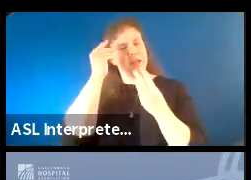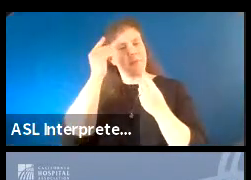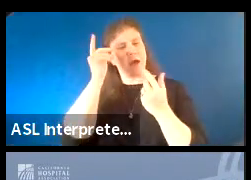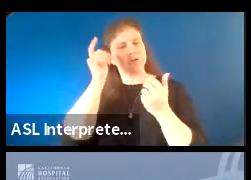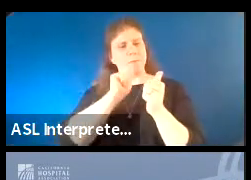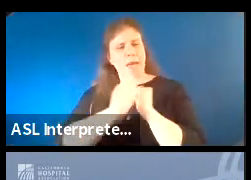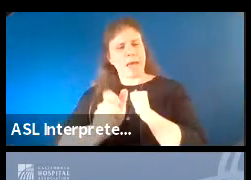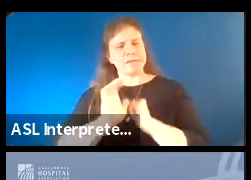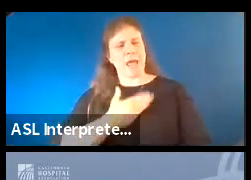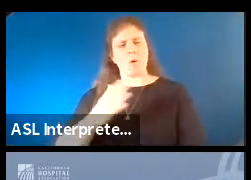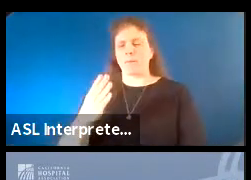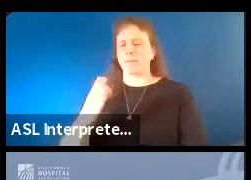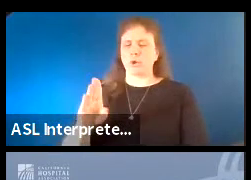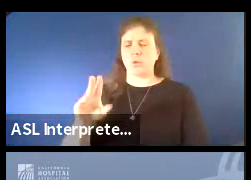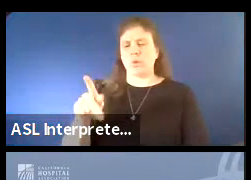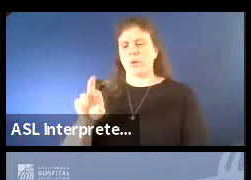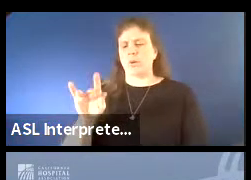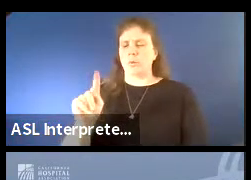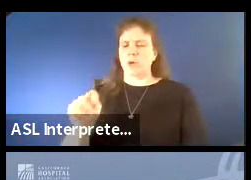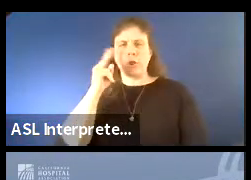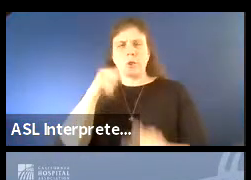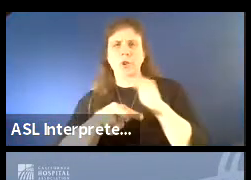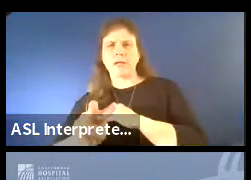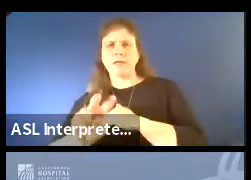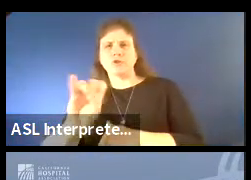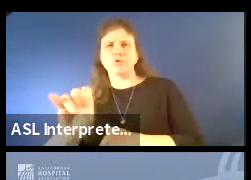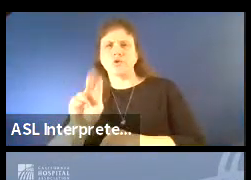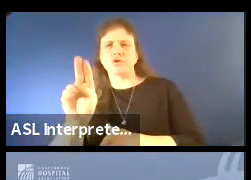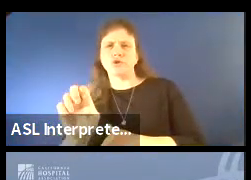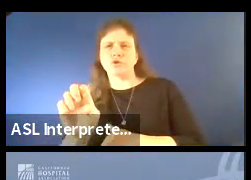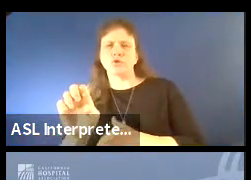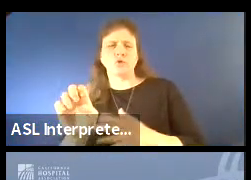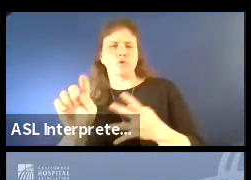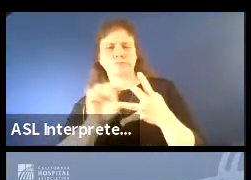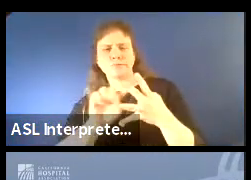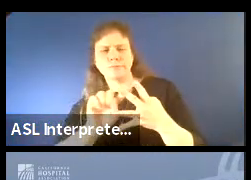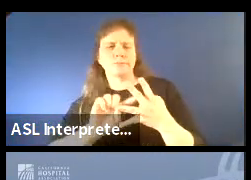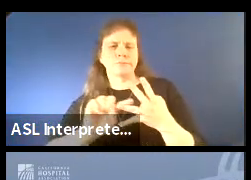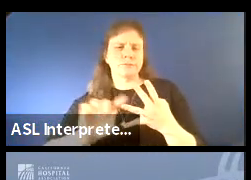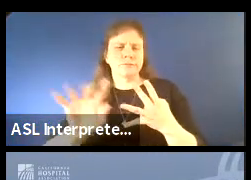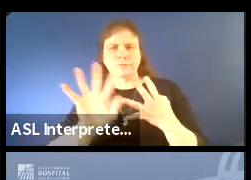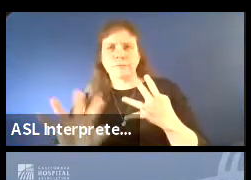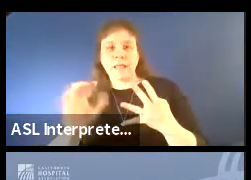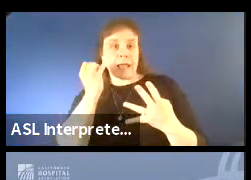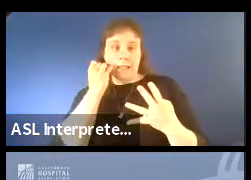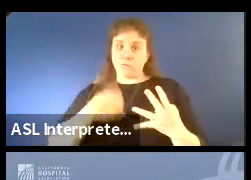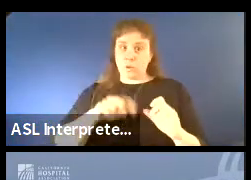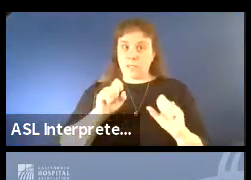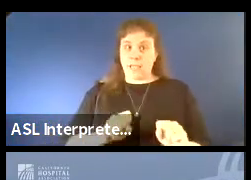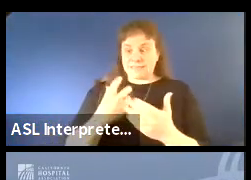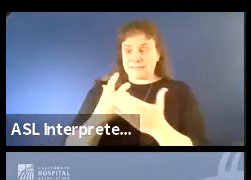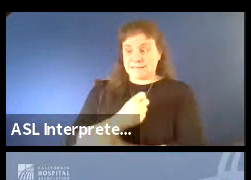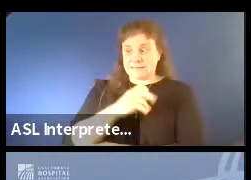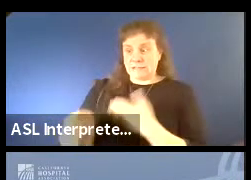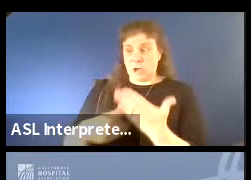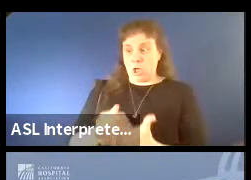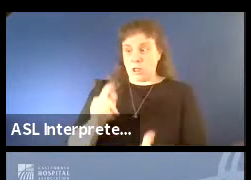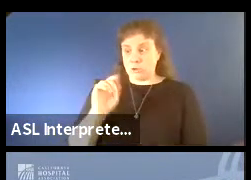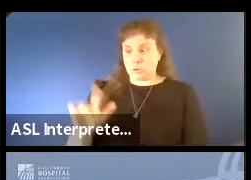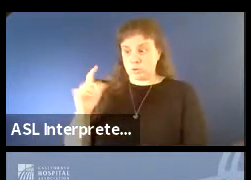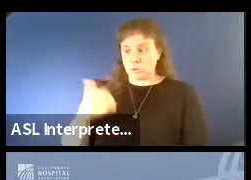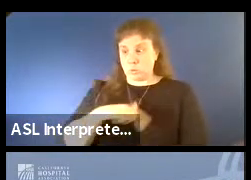and thinking around that mid-June, we can be really in a much better place if we can use all these tools that we have to get